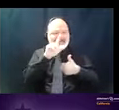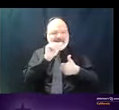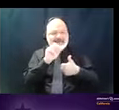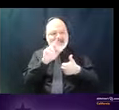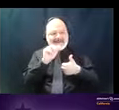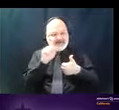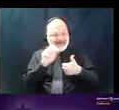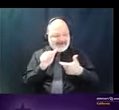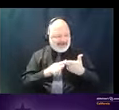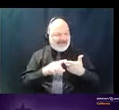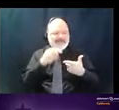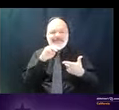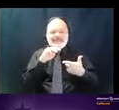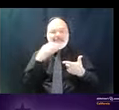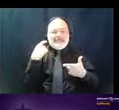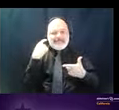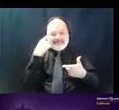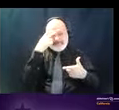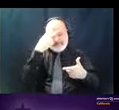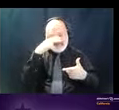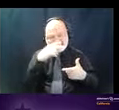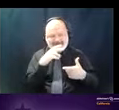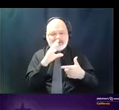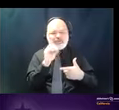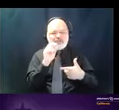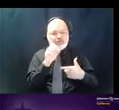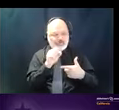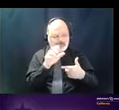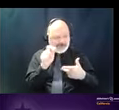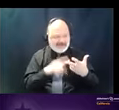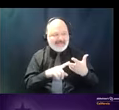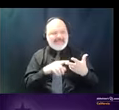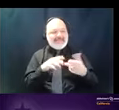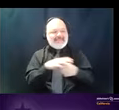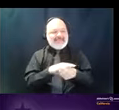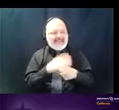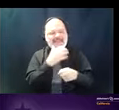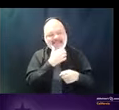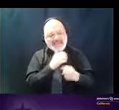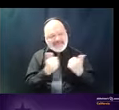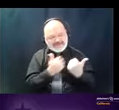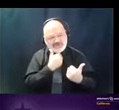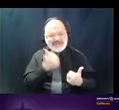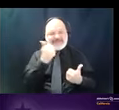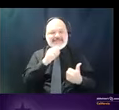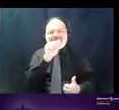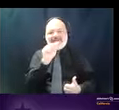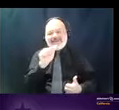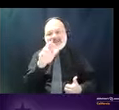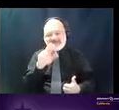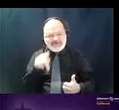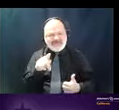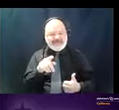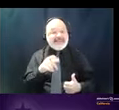Mexican Consulate, the Area Agency on Aging, the National Hispanic Council on Aging, just to name a few. But as